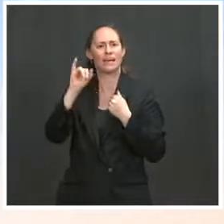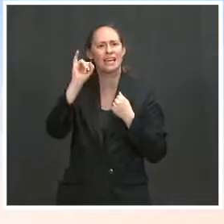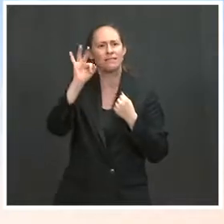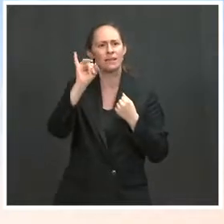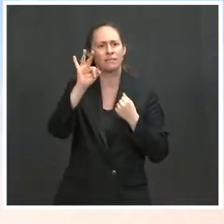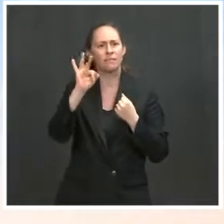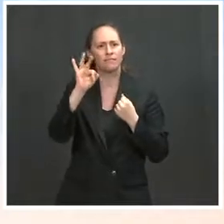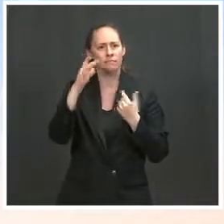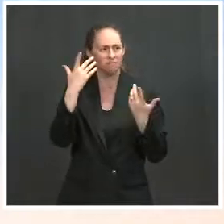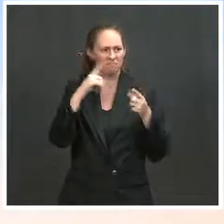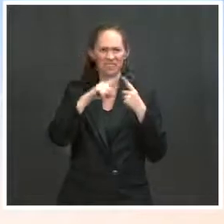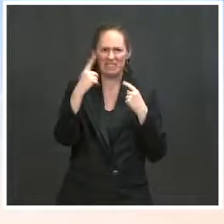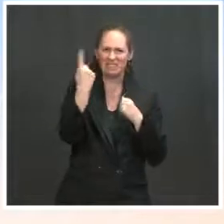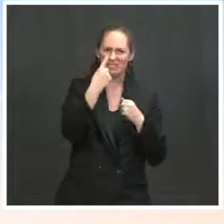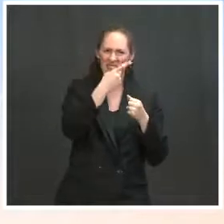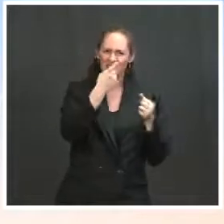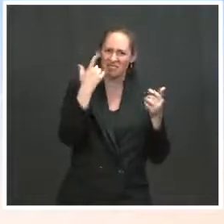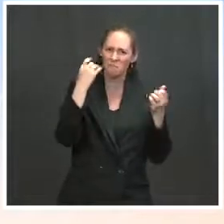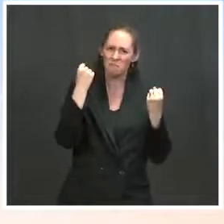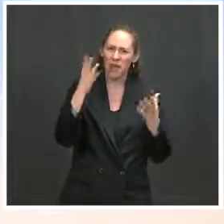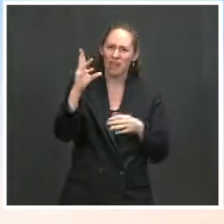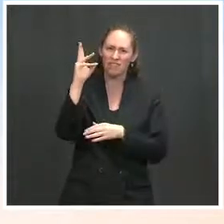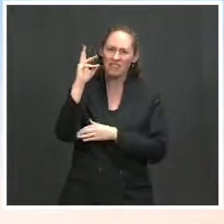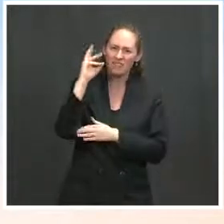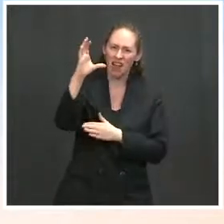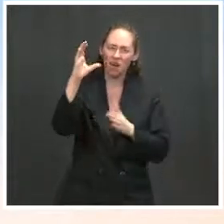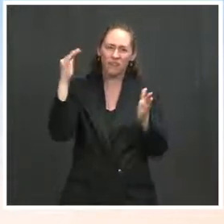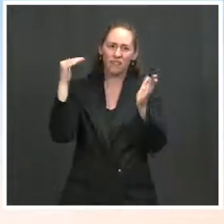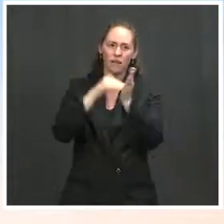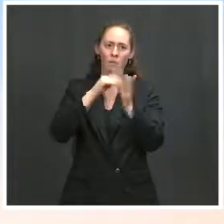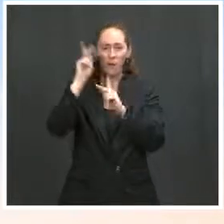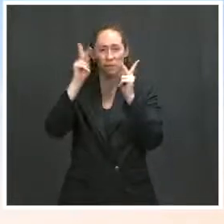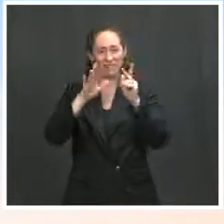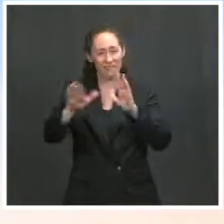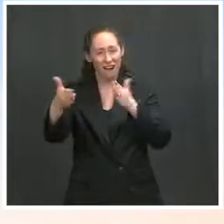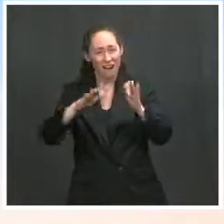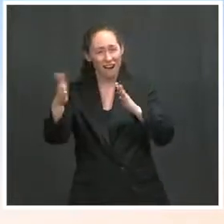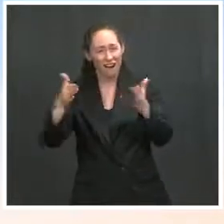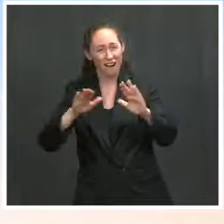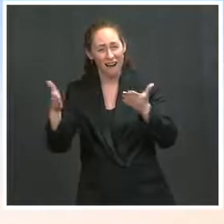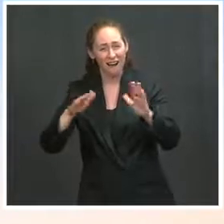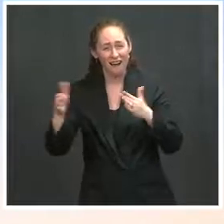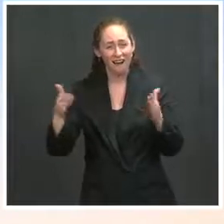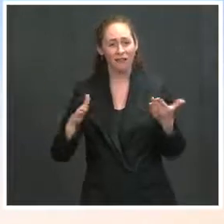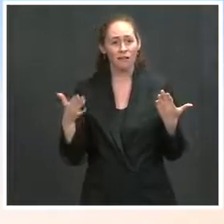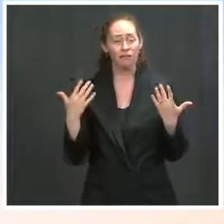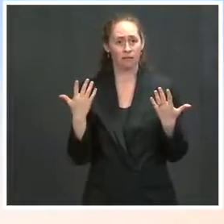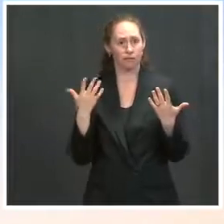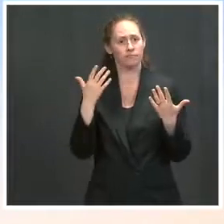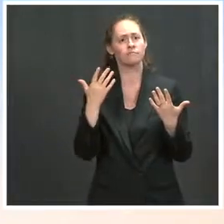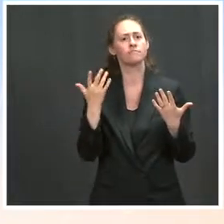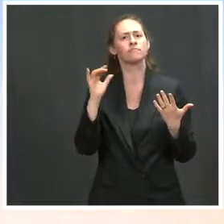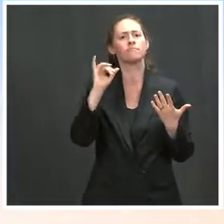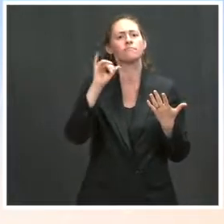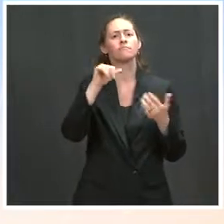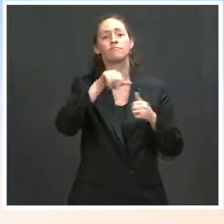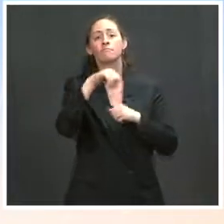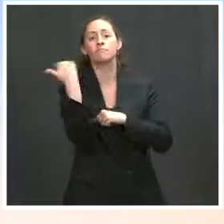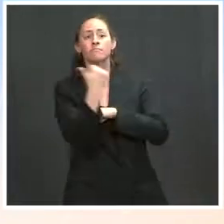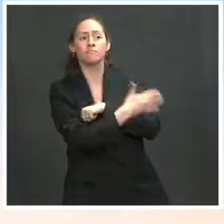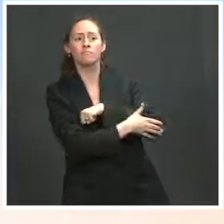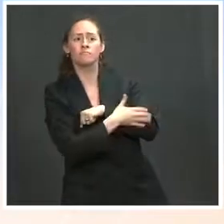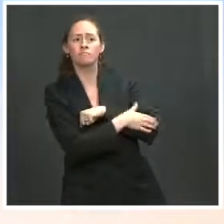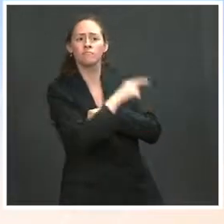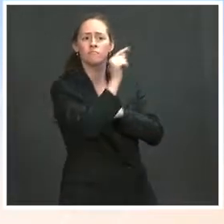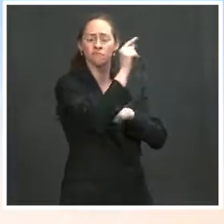591,116 Americans, is that something, if another nation either was responsible or knew more than they were letting on, like you